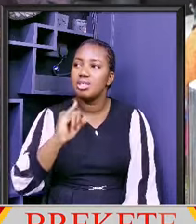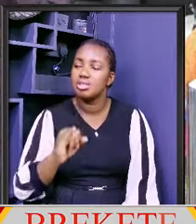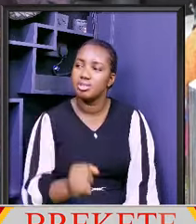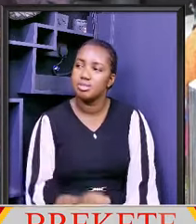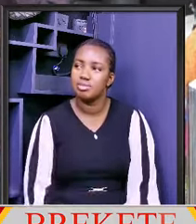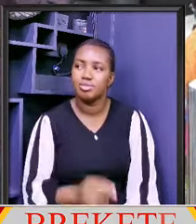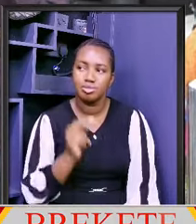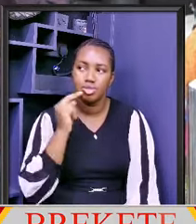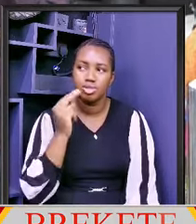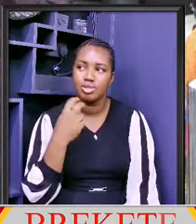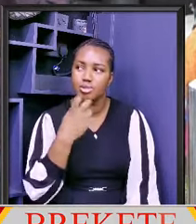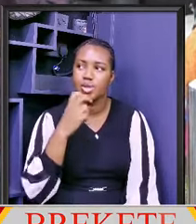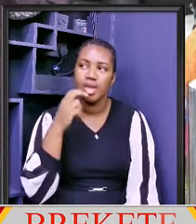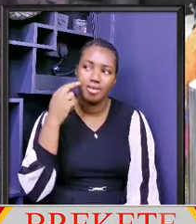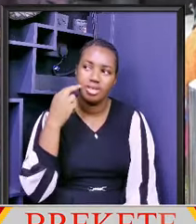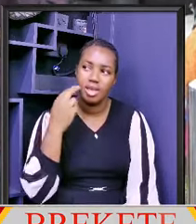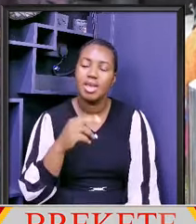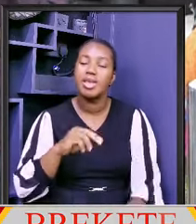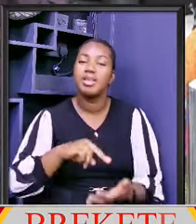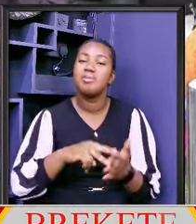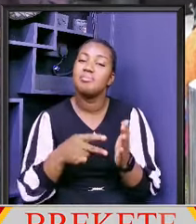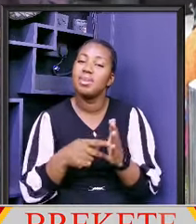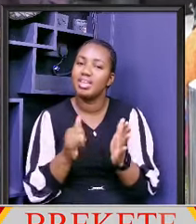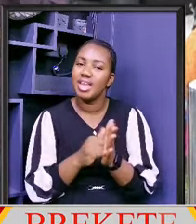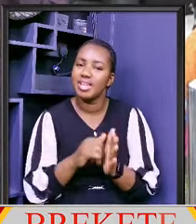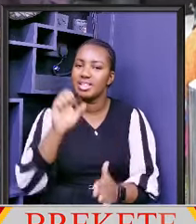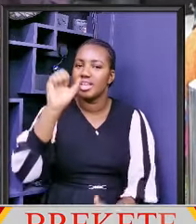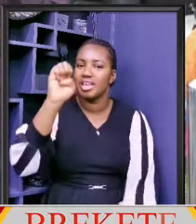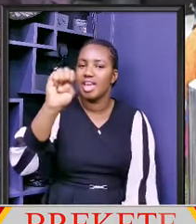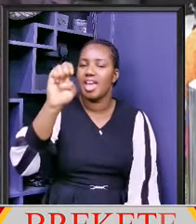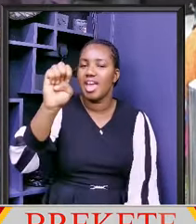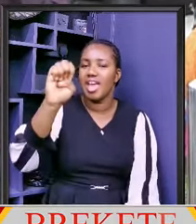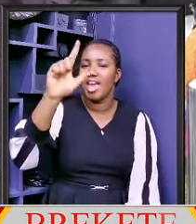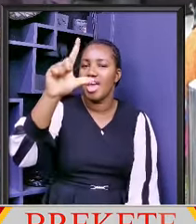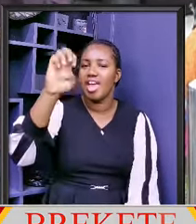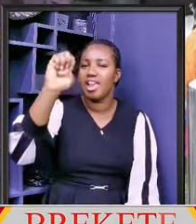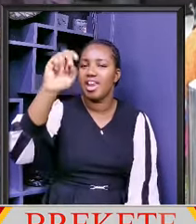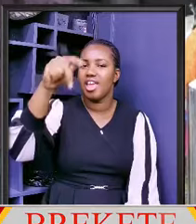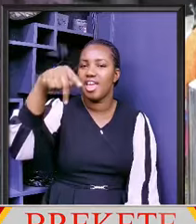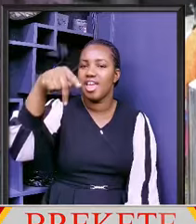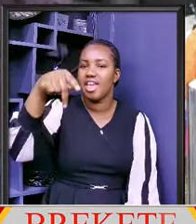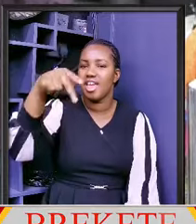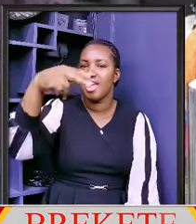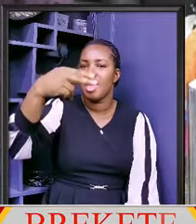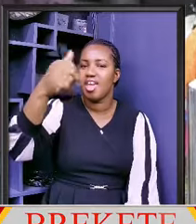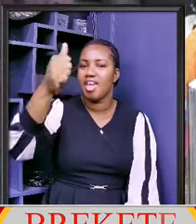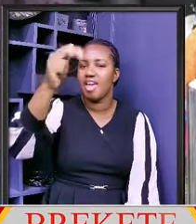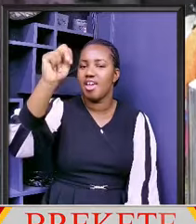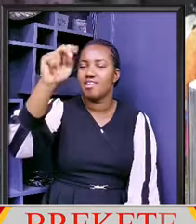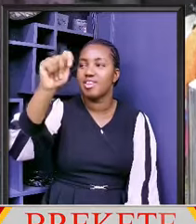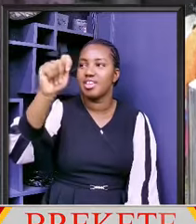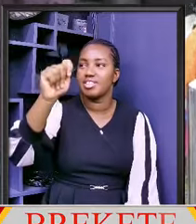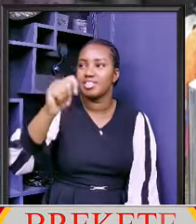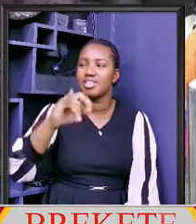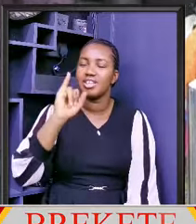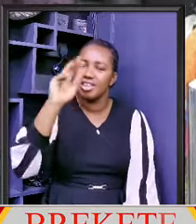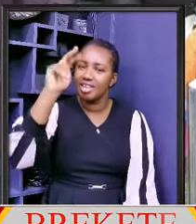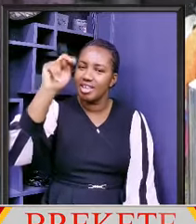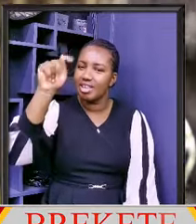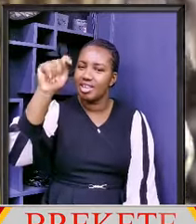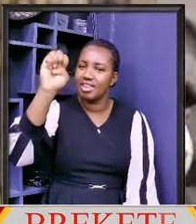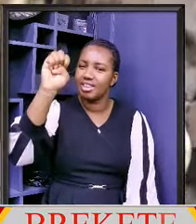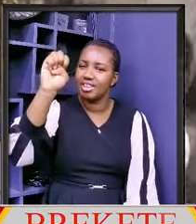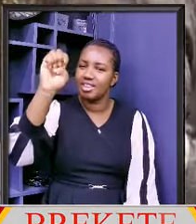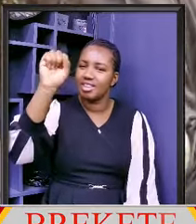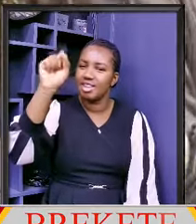Ampika. That is Kano na elephant intestine. Say it contain everything, and then anything where you